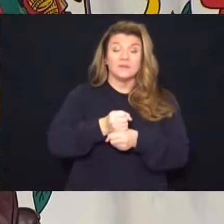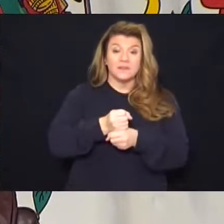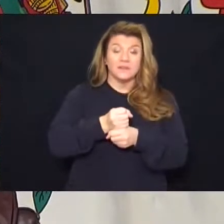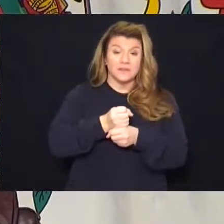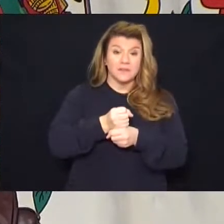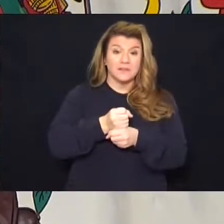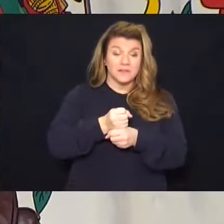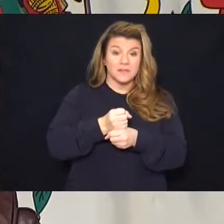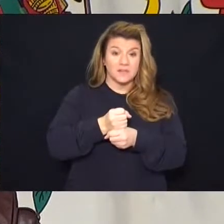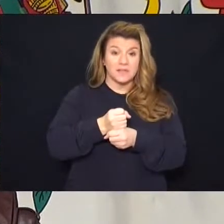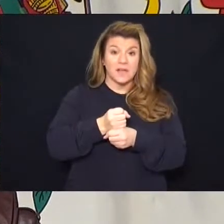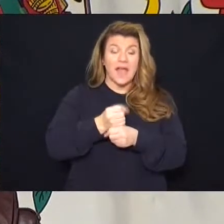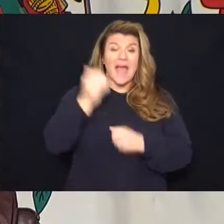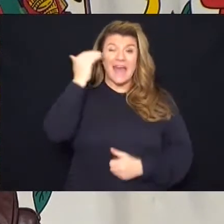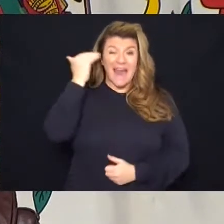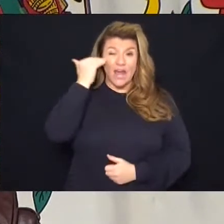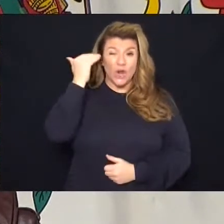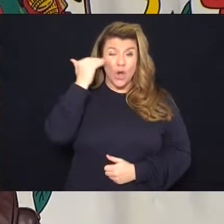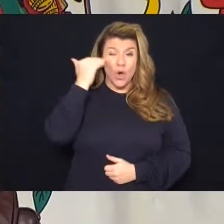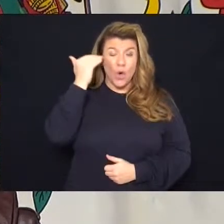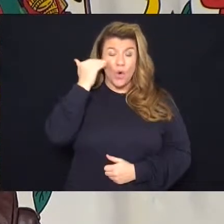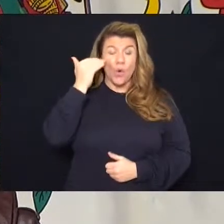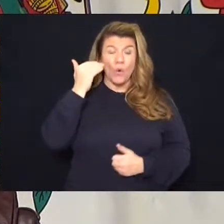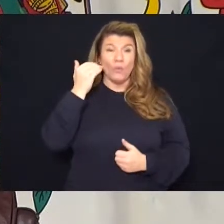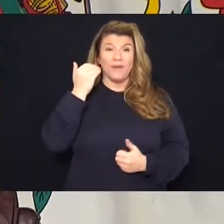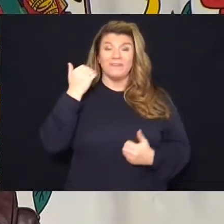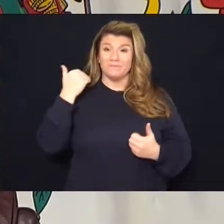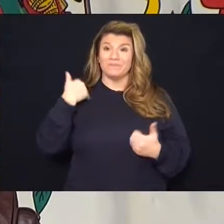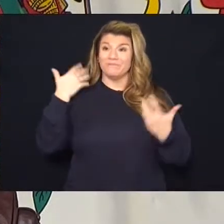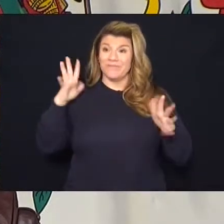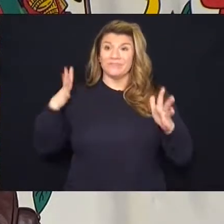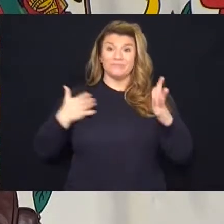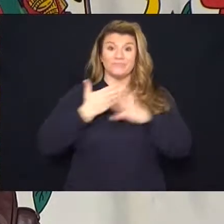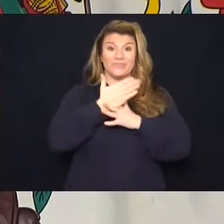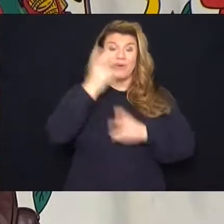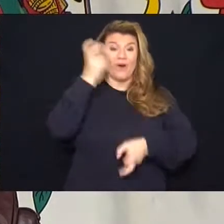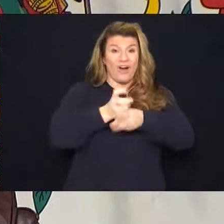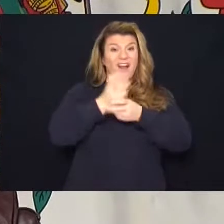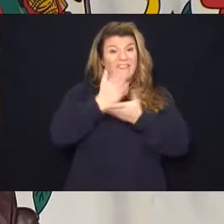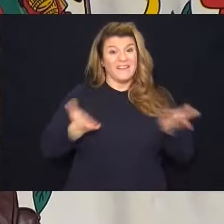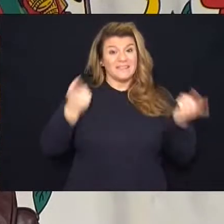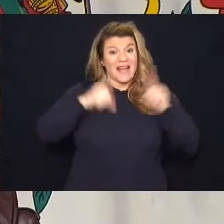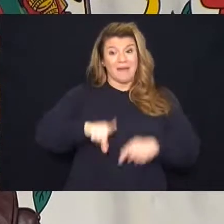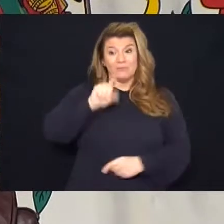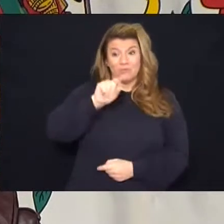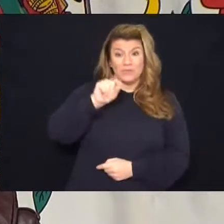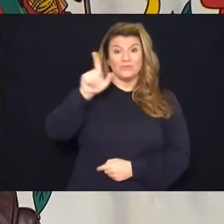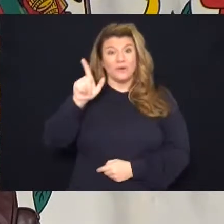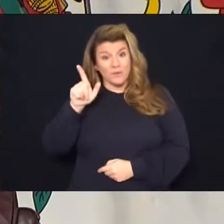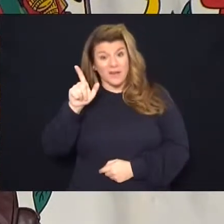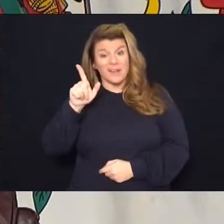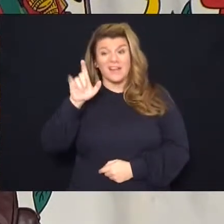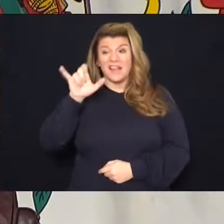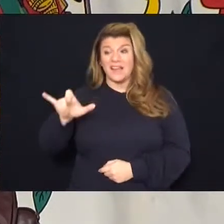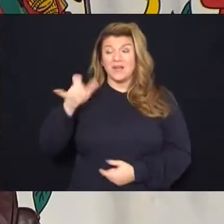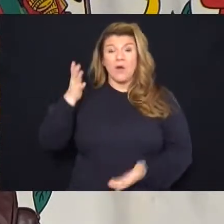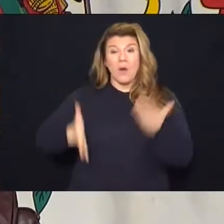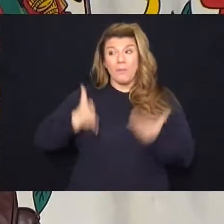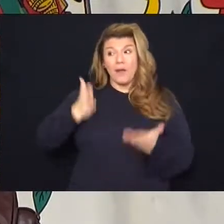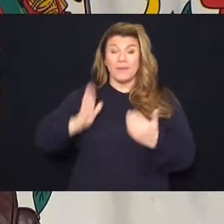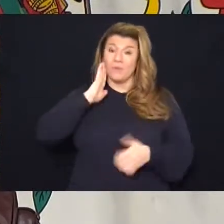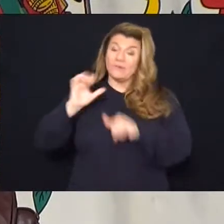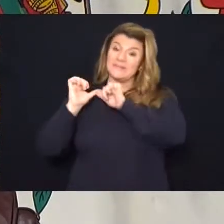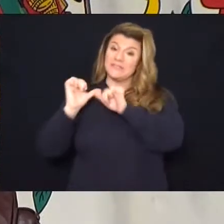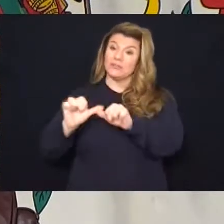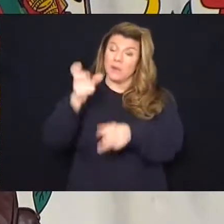and I know we've been through some tough stuff, and 2021 is probably going to continue to